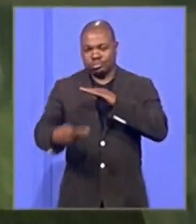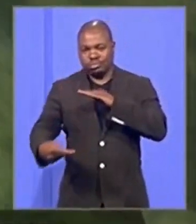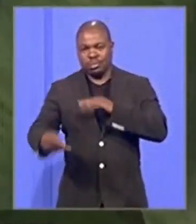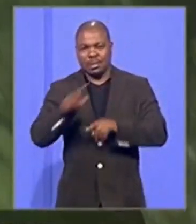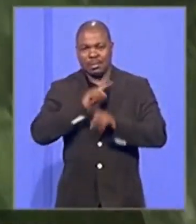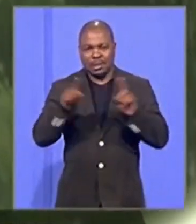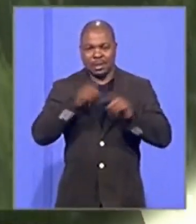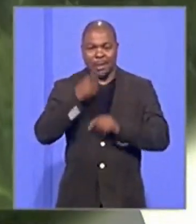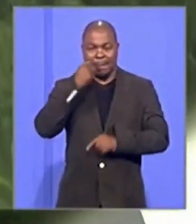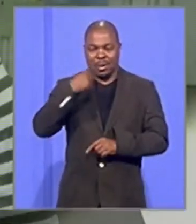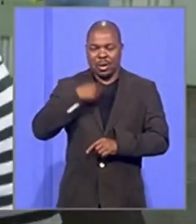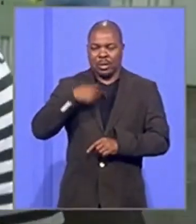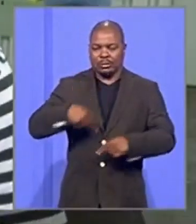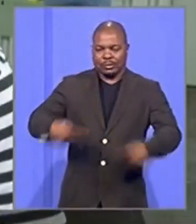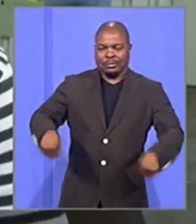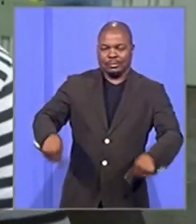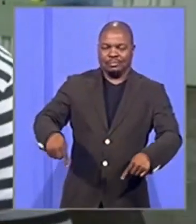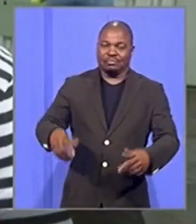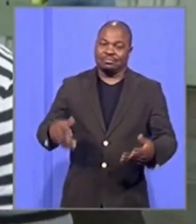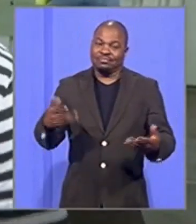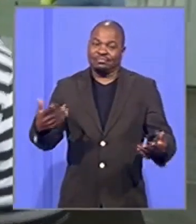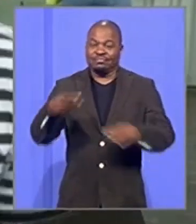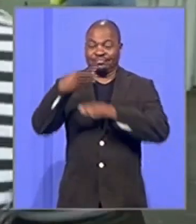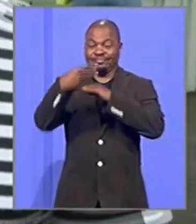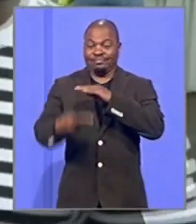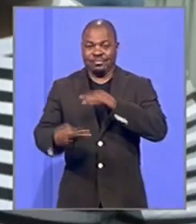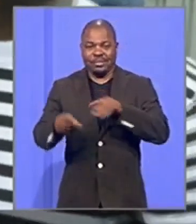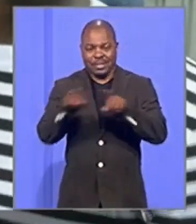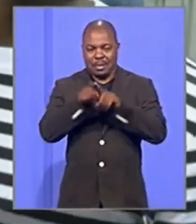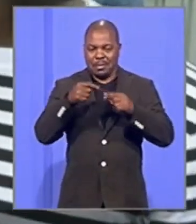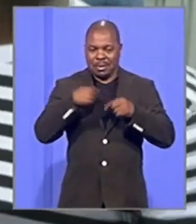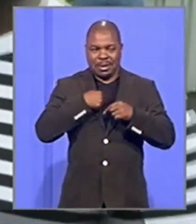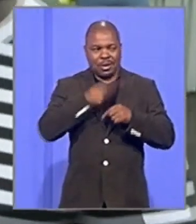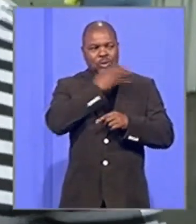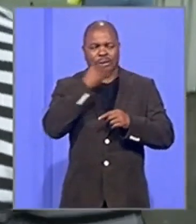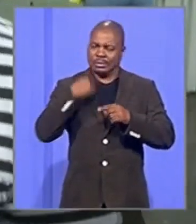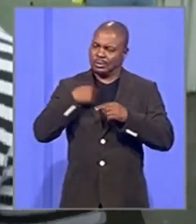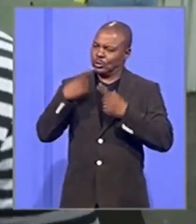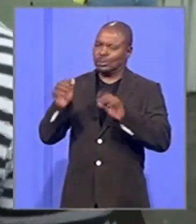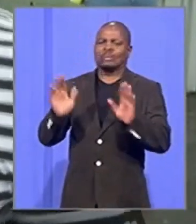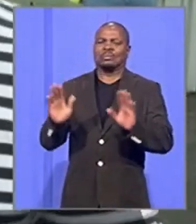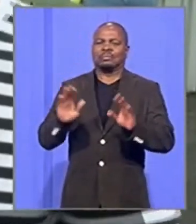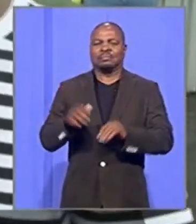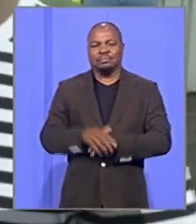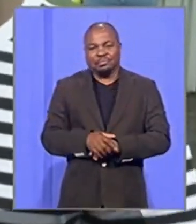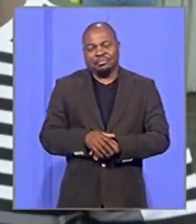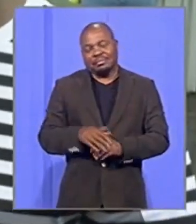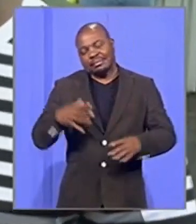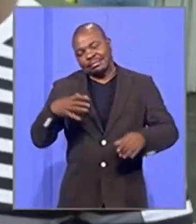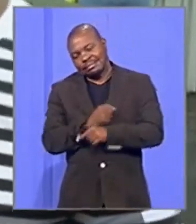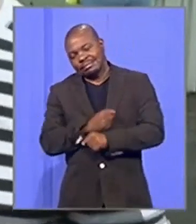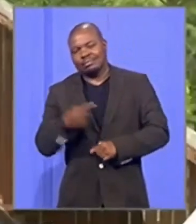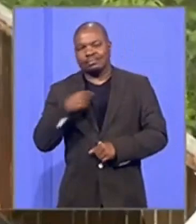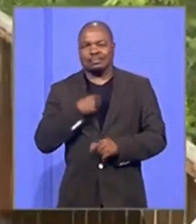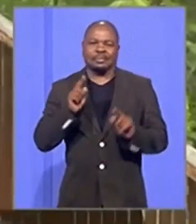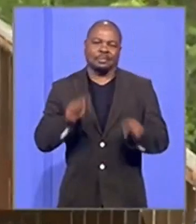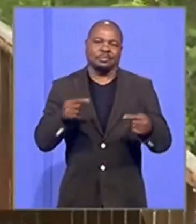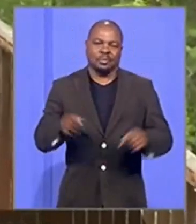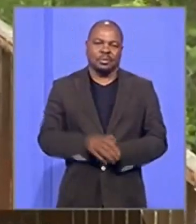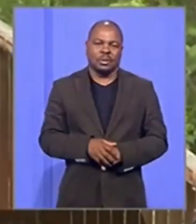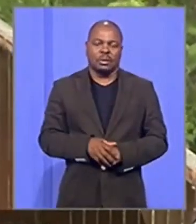Manawaka Uchaba the heights and stuff, I can so yeah. It's pity because I cannot experience them. Palo